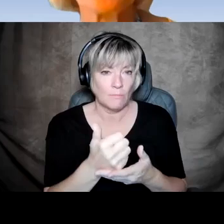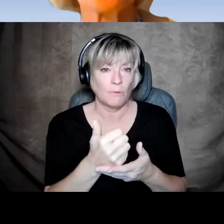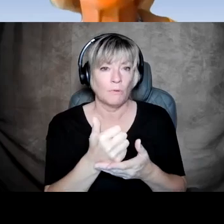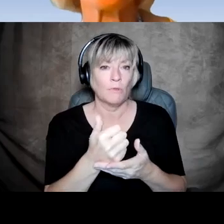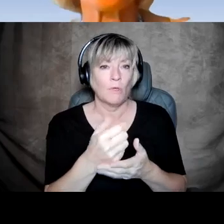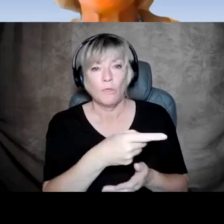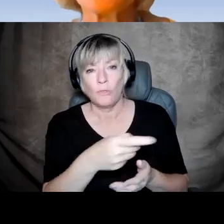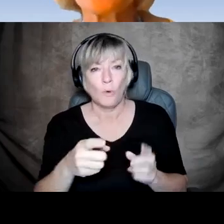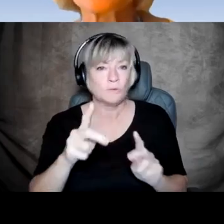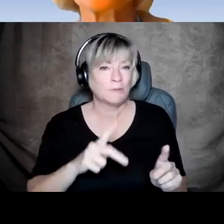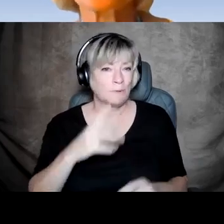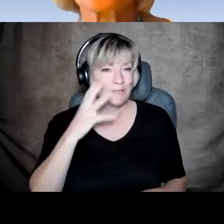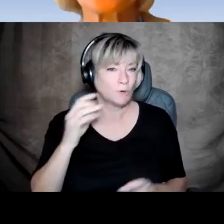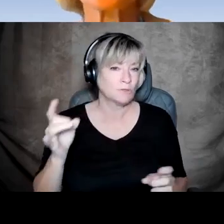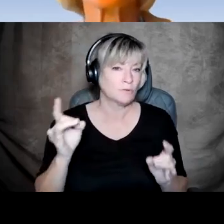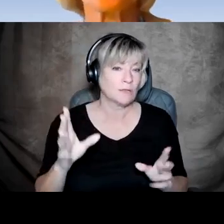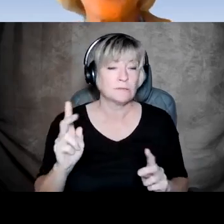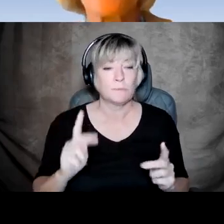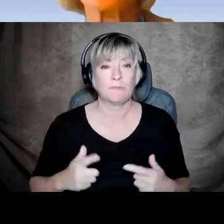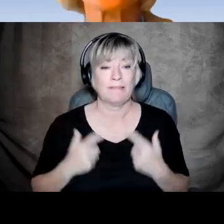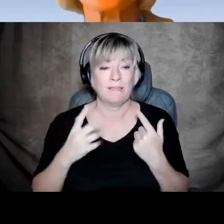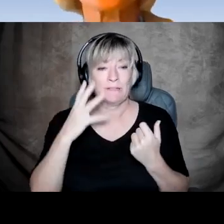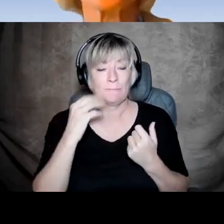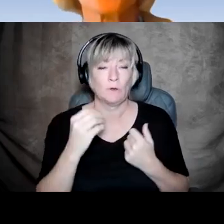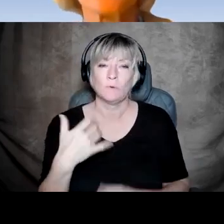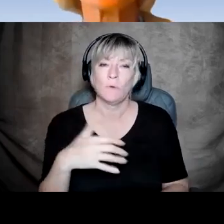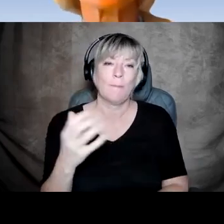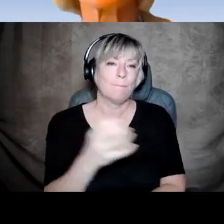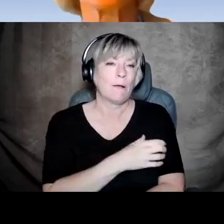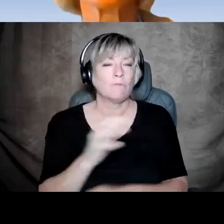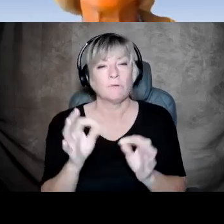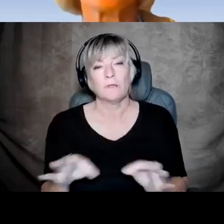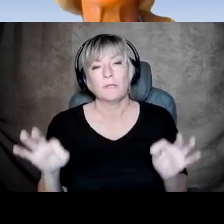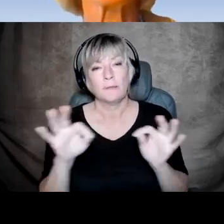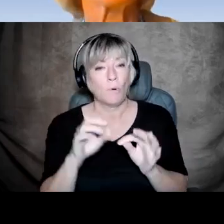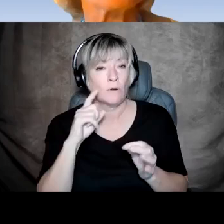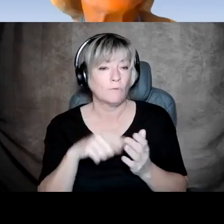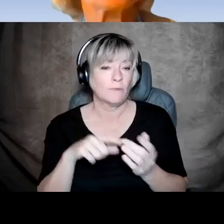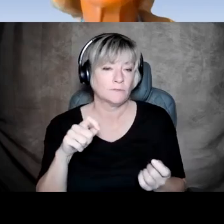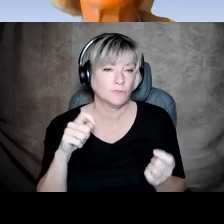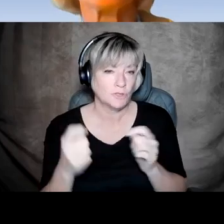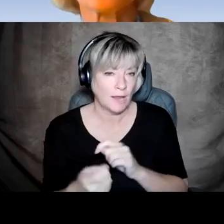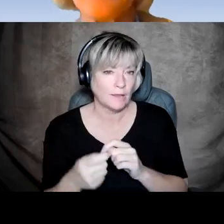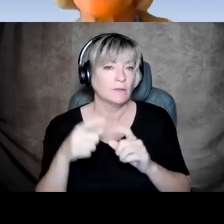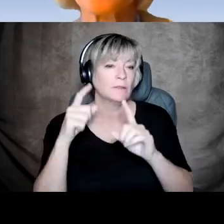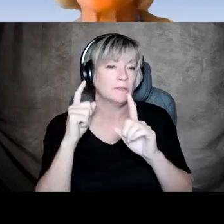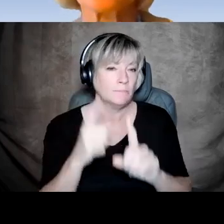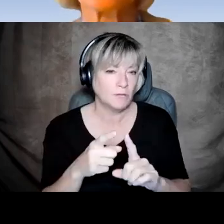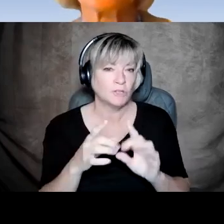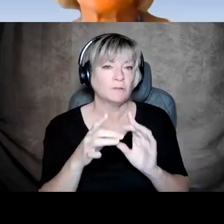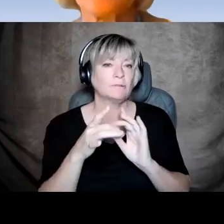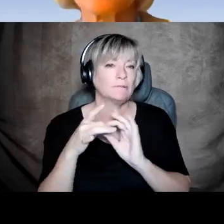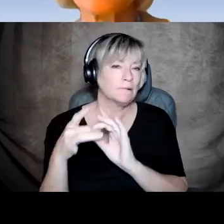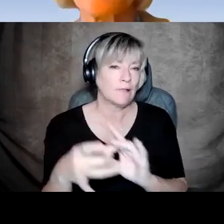in crisis. So people with lived experience are so powerful to this change and this to the mission and to the